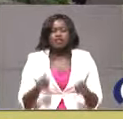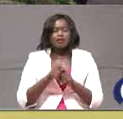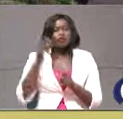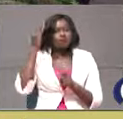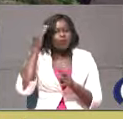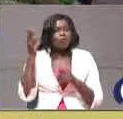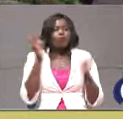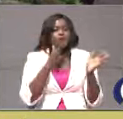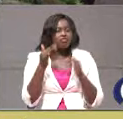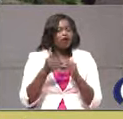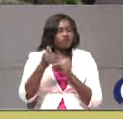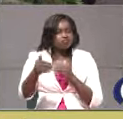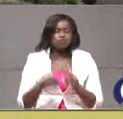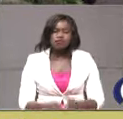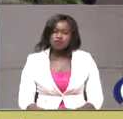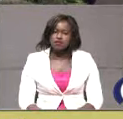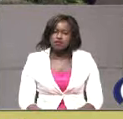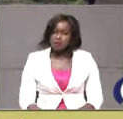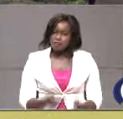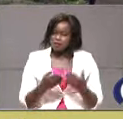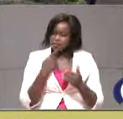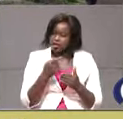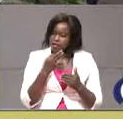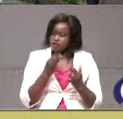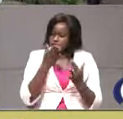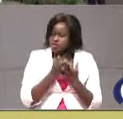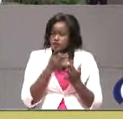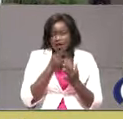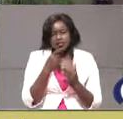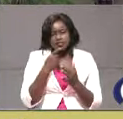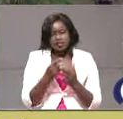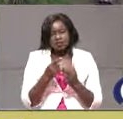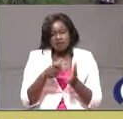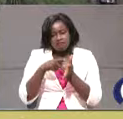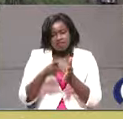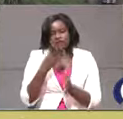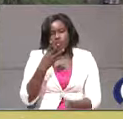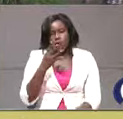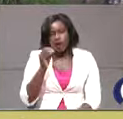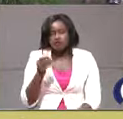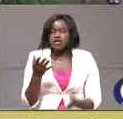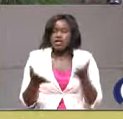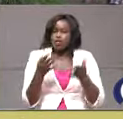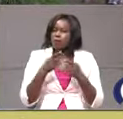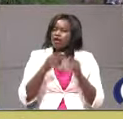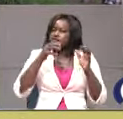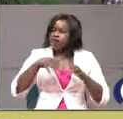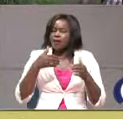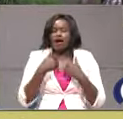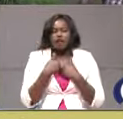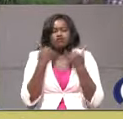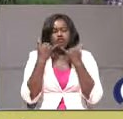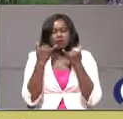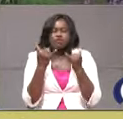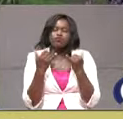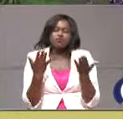at which that if a middleman is saying that I'll give you your maize at 400, but because the farmer has this information